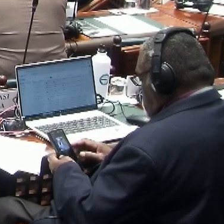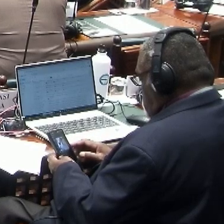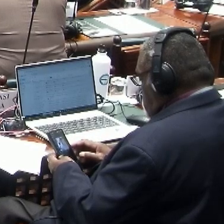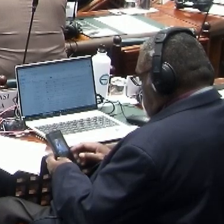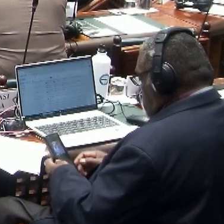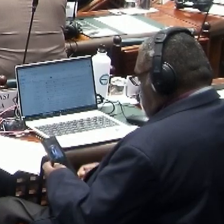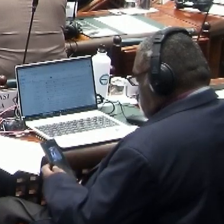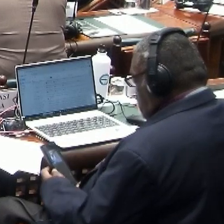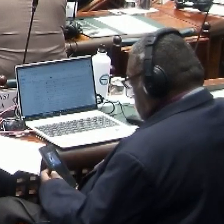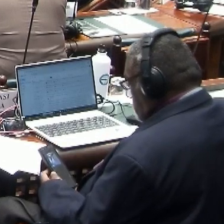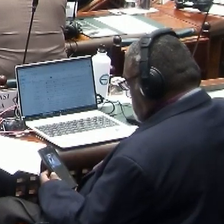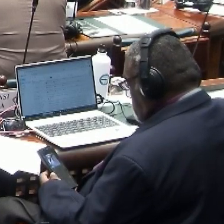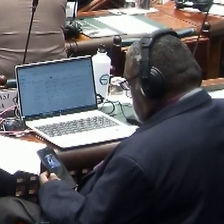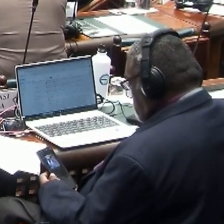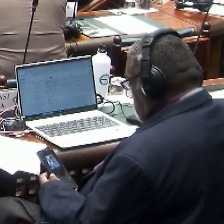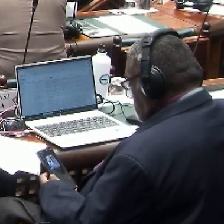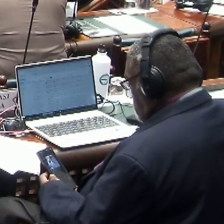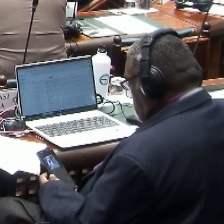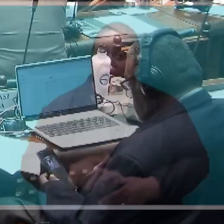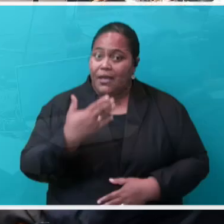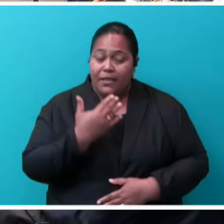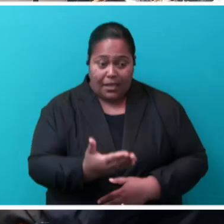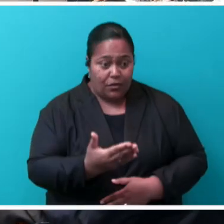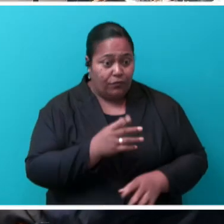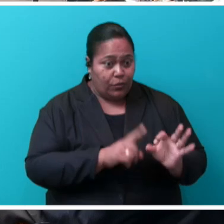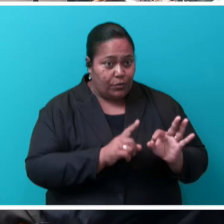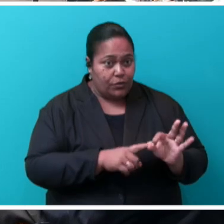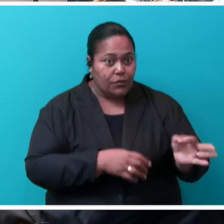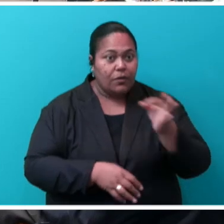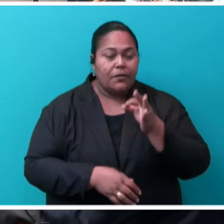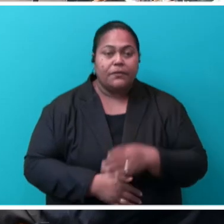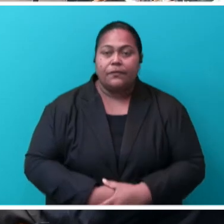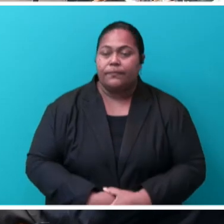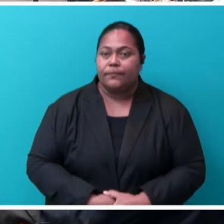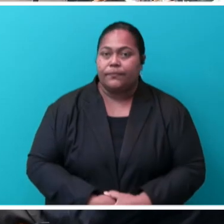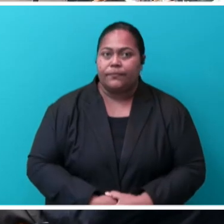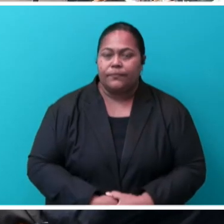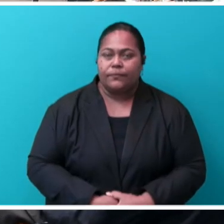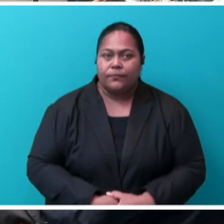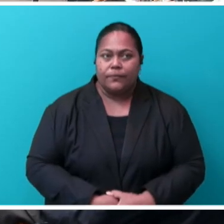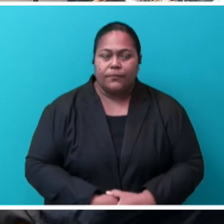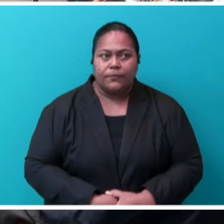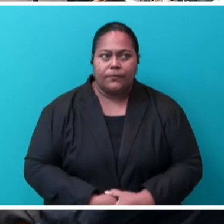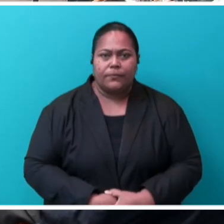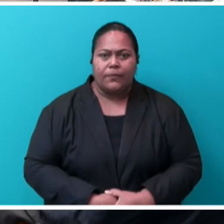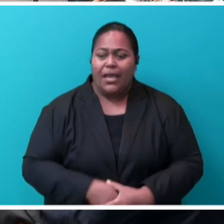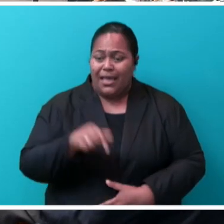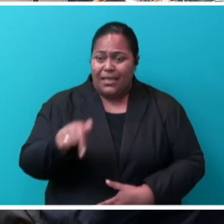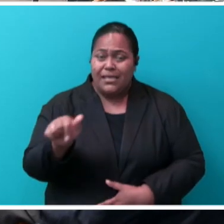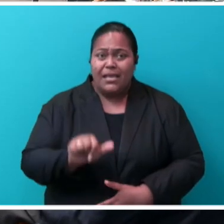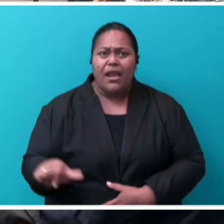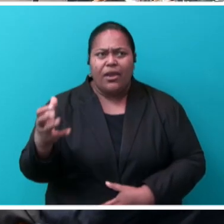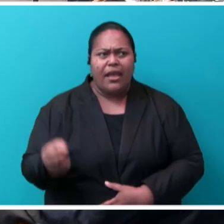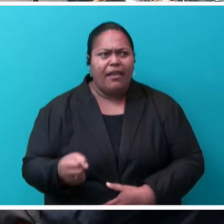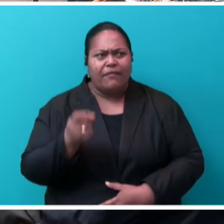Thank you. I thank the Honorable Pili for the question. This area is a population of 400